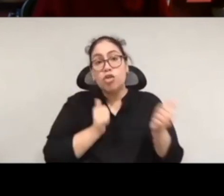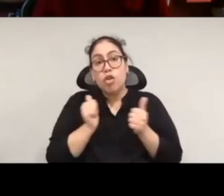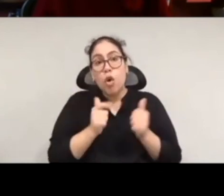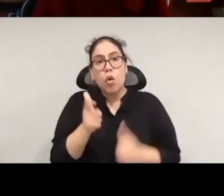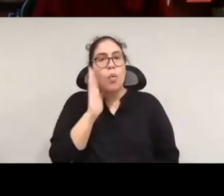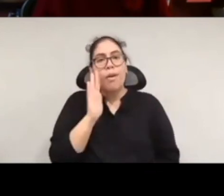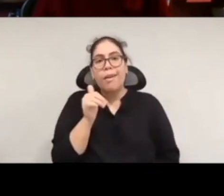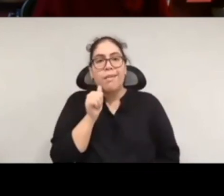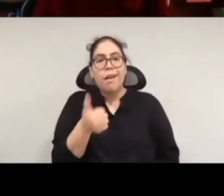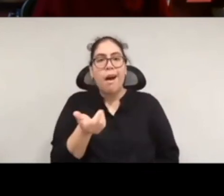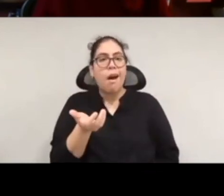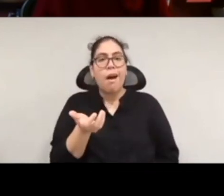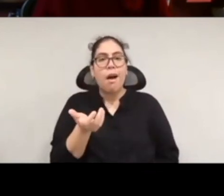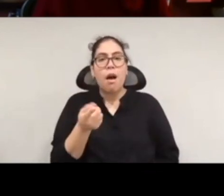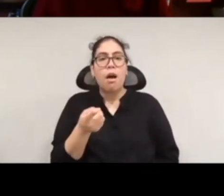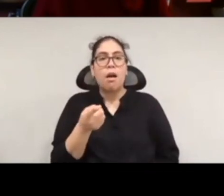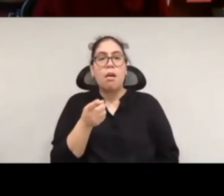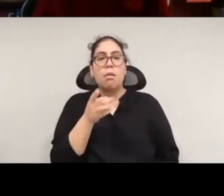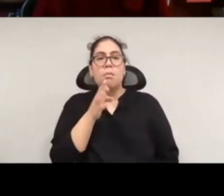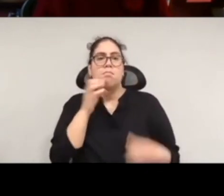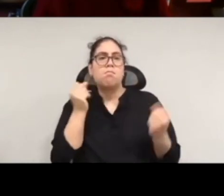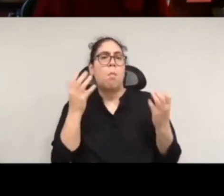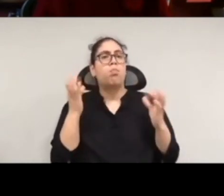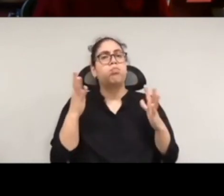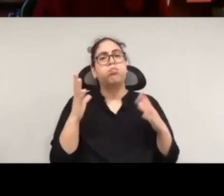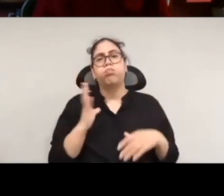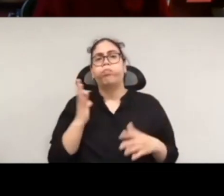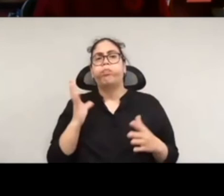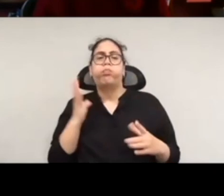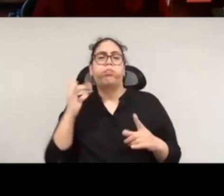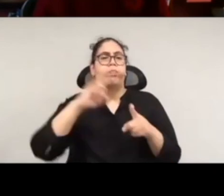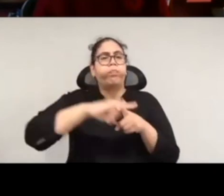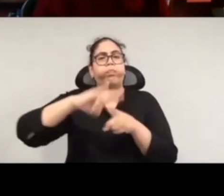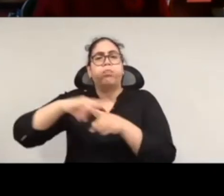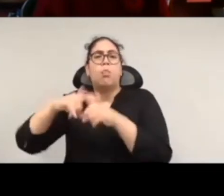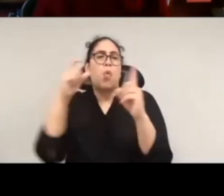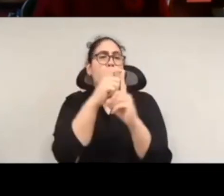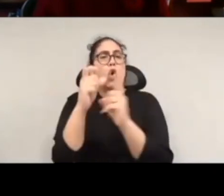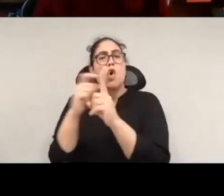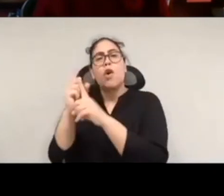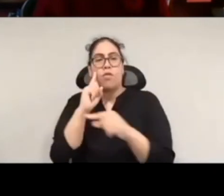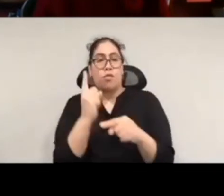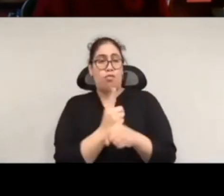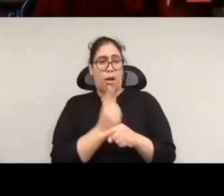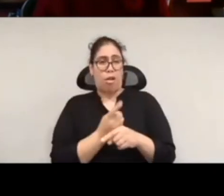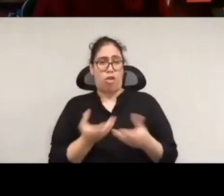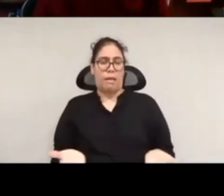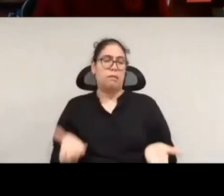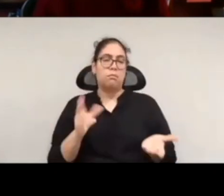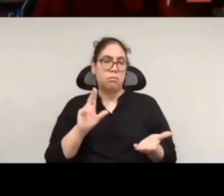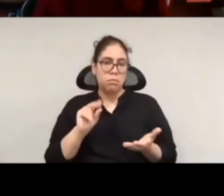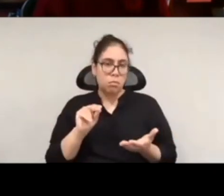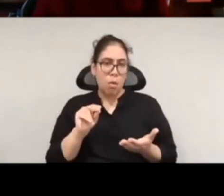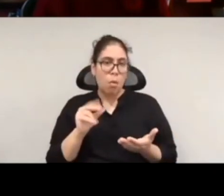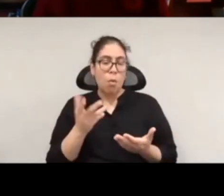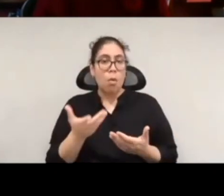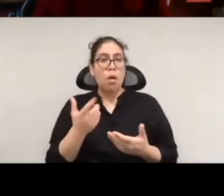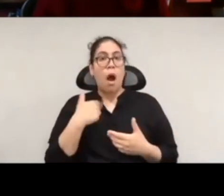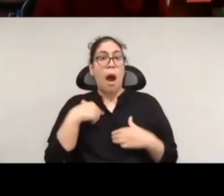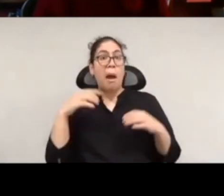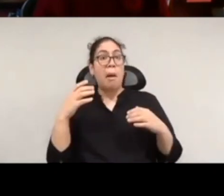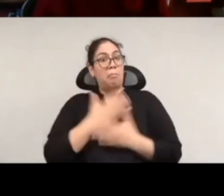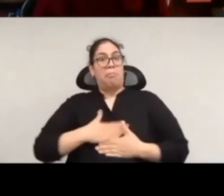use, multi-syllabic words on the regular for various things. I do think for a comedy, it's fun